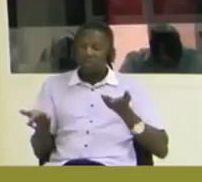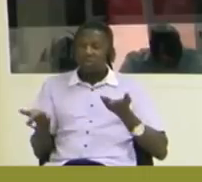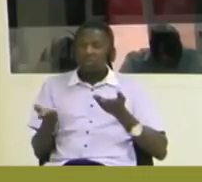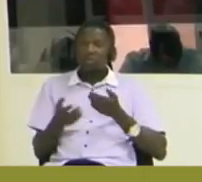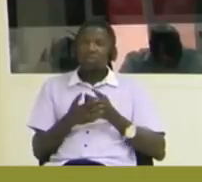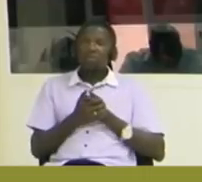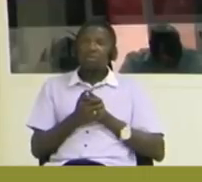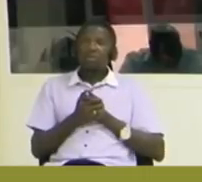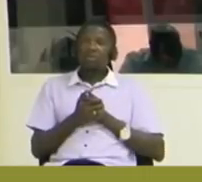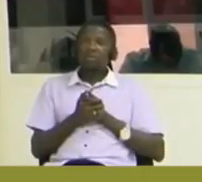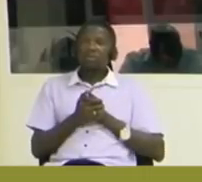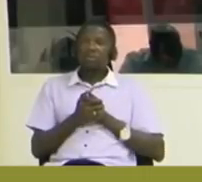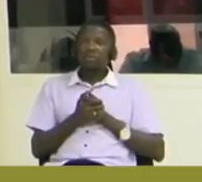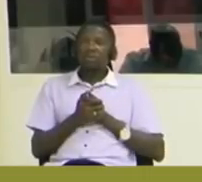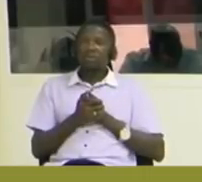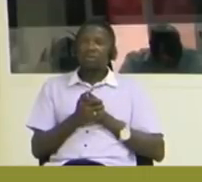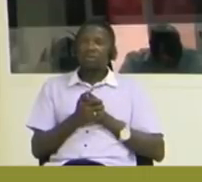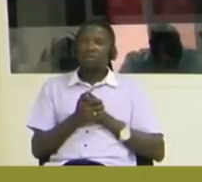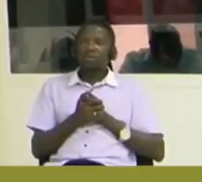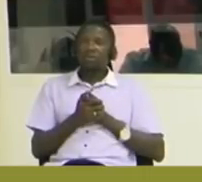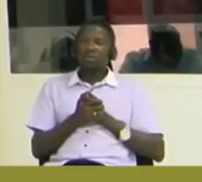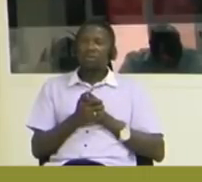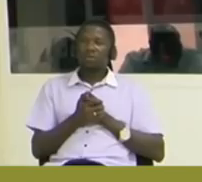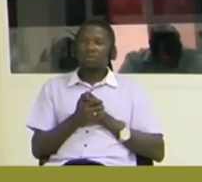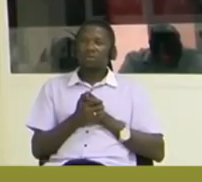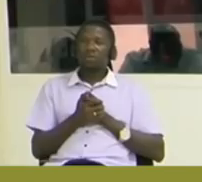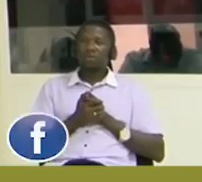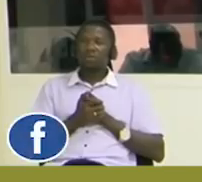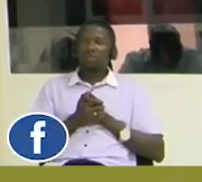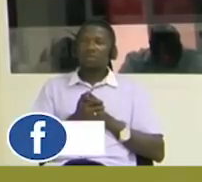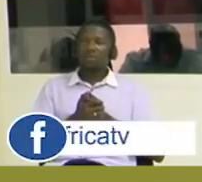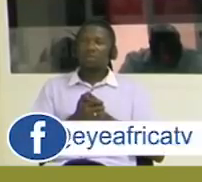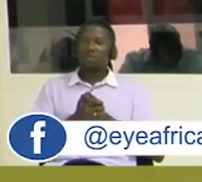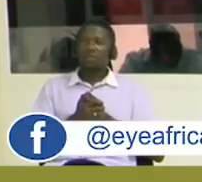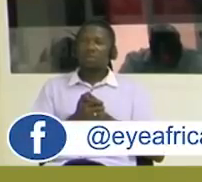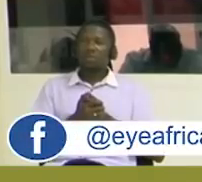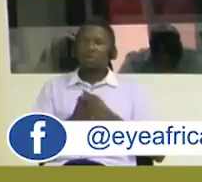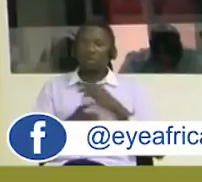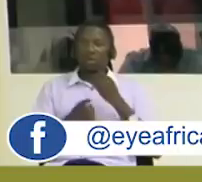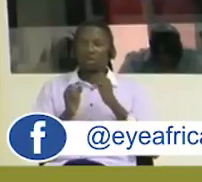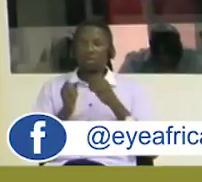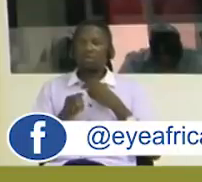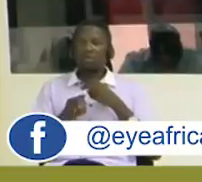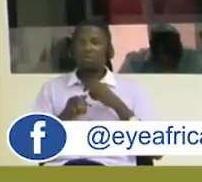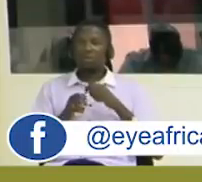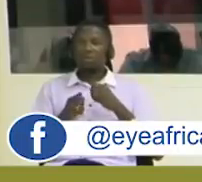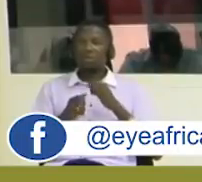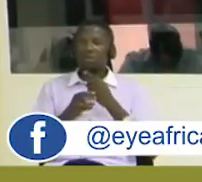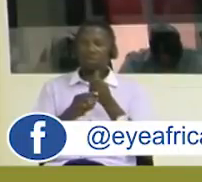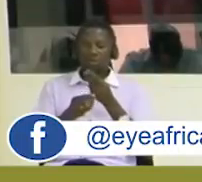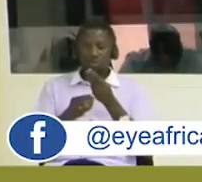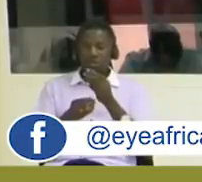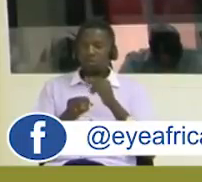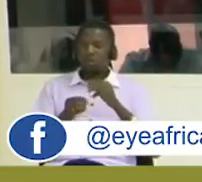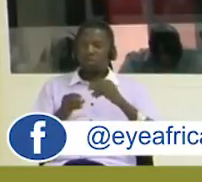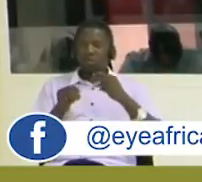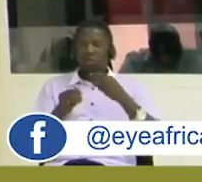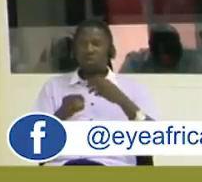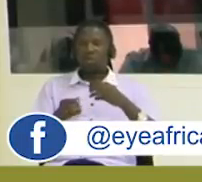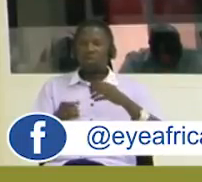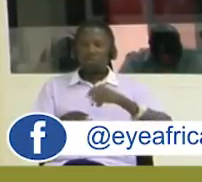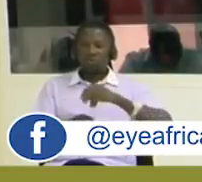They were... This is a mistake. It says molds on his shoes, but it meant to say mud on